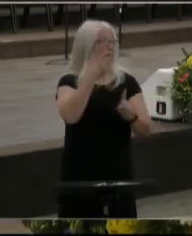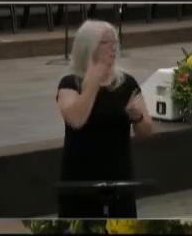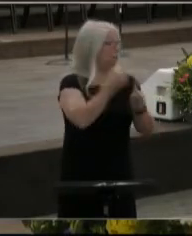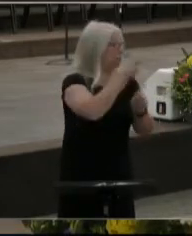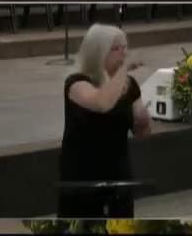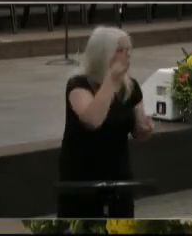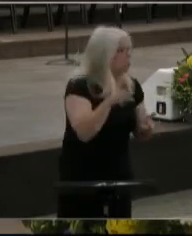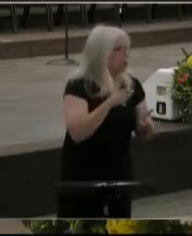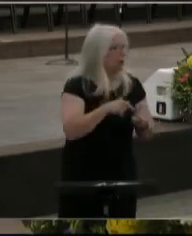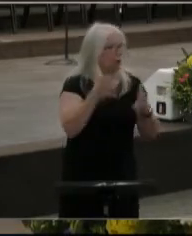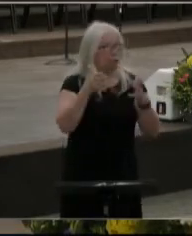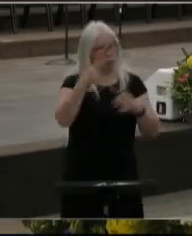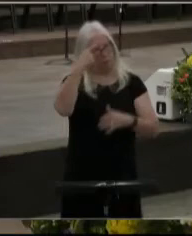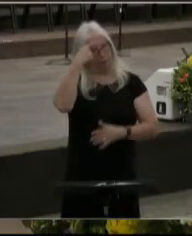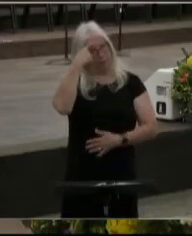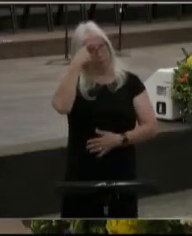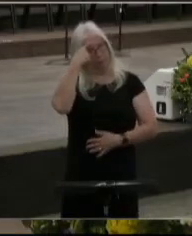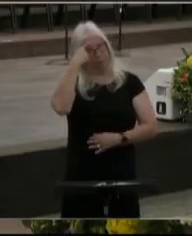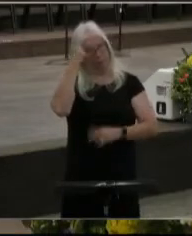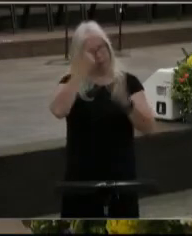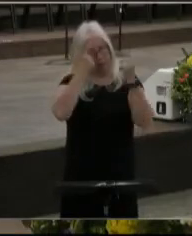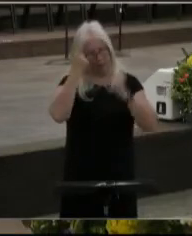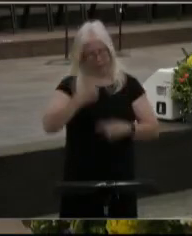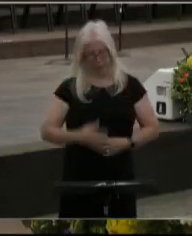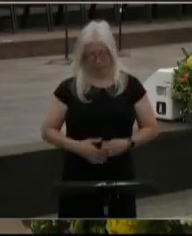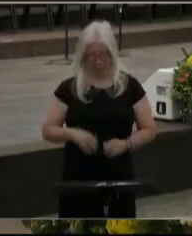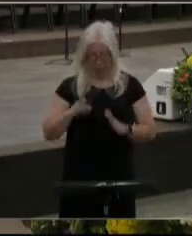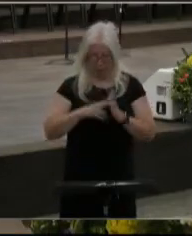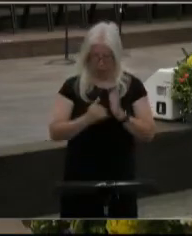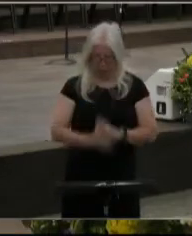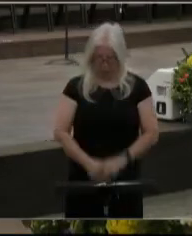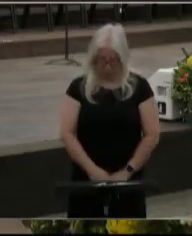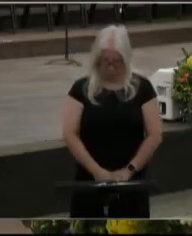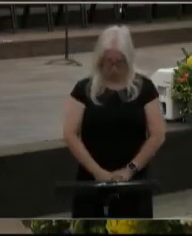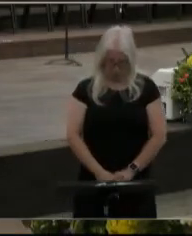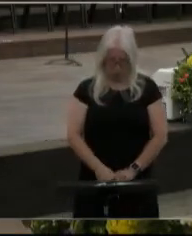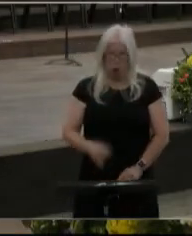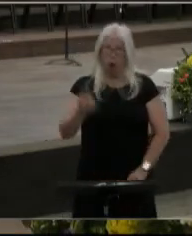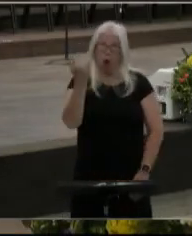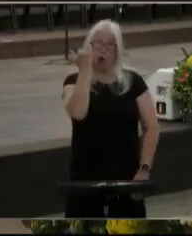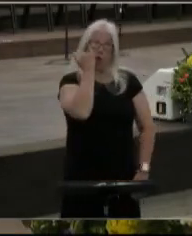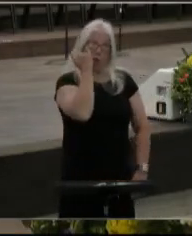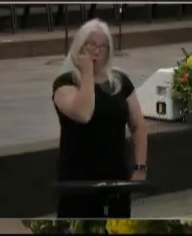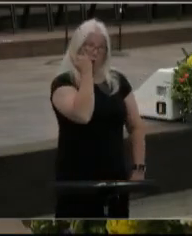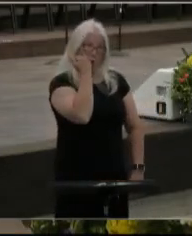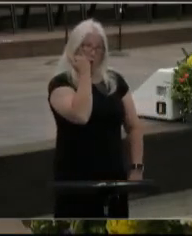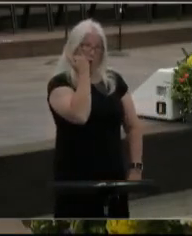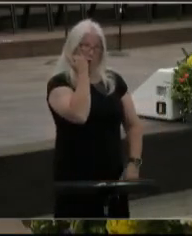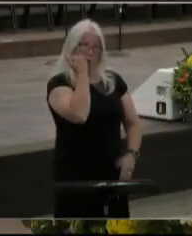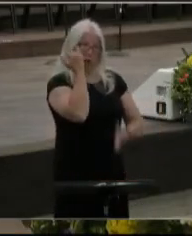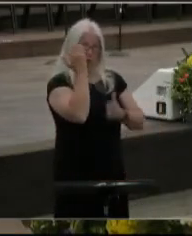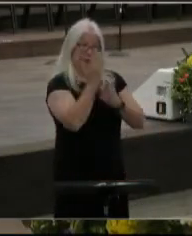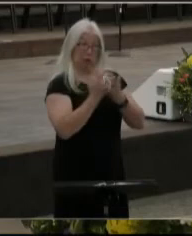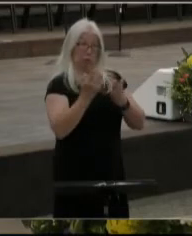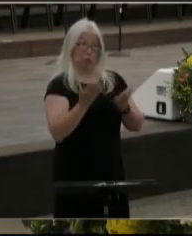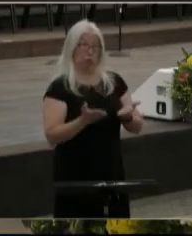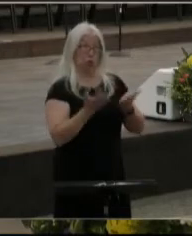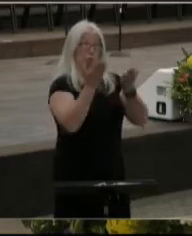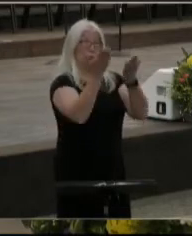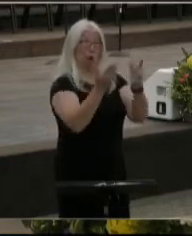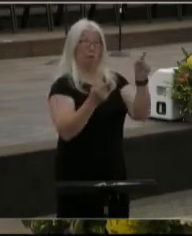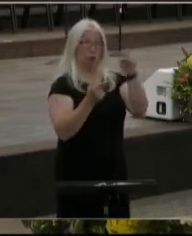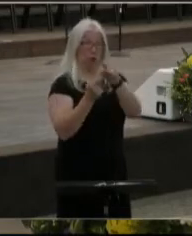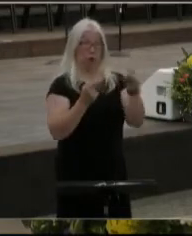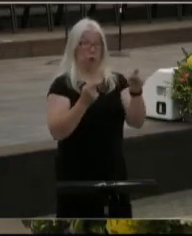you, but I do want it to maybe for you to chew on it. Ready? Let me read it for you. Suppose, he says, someone were to offer you